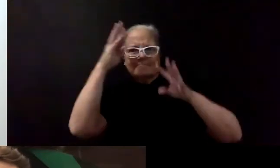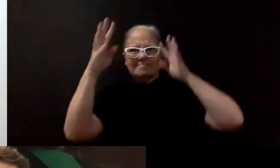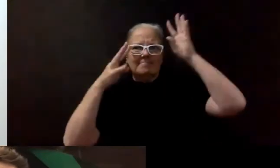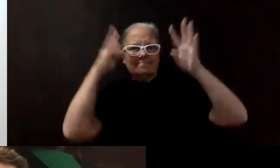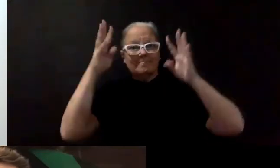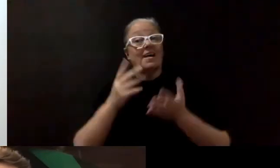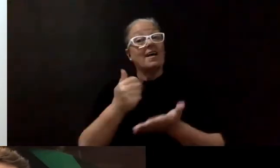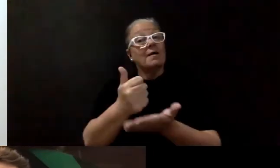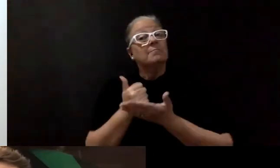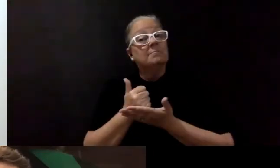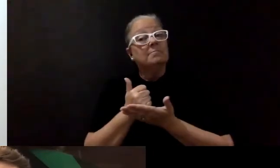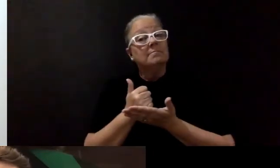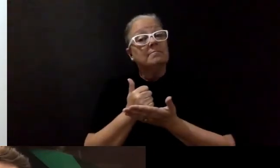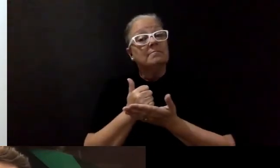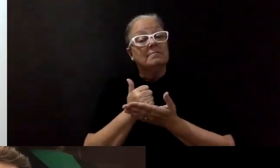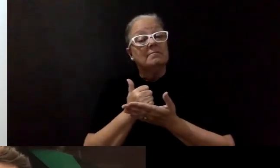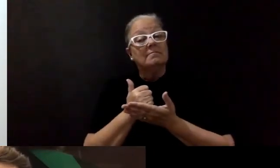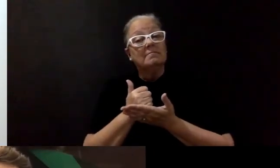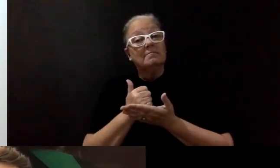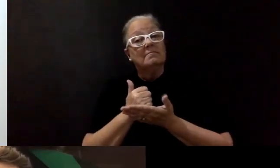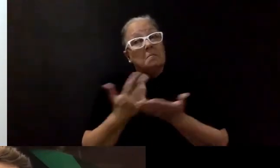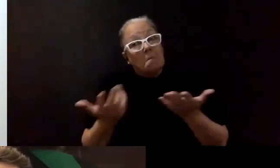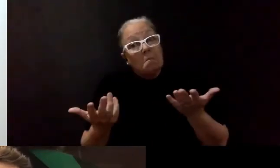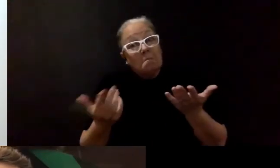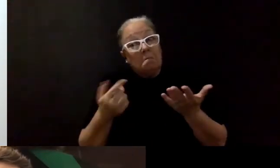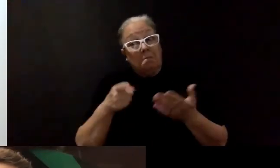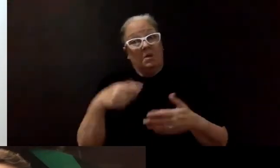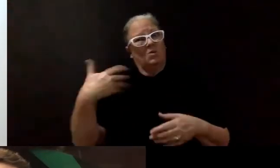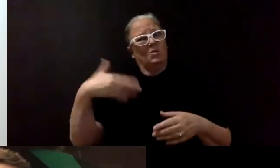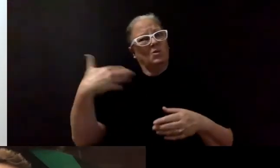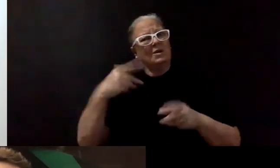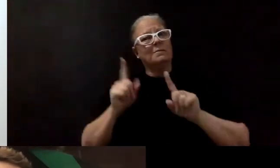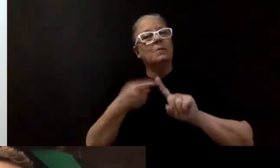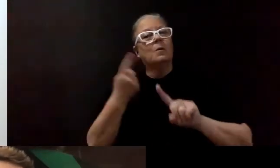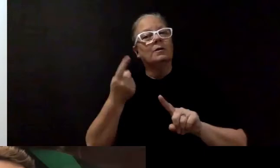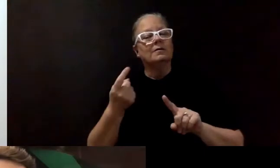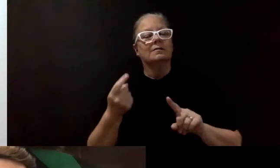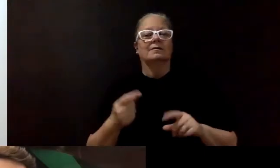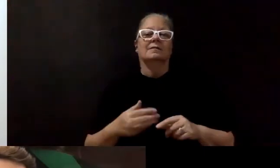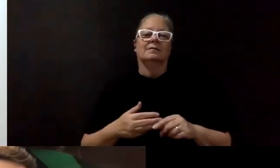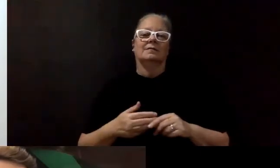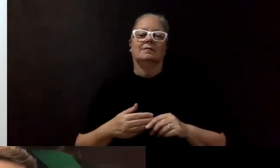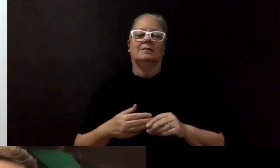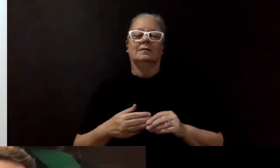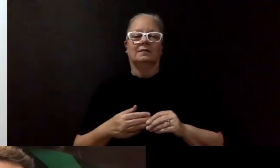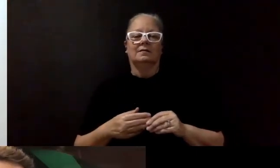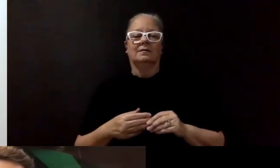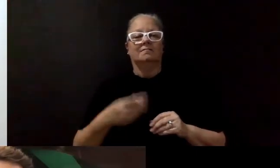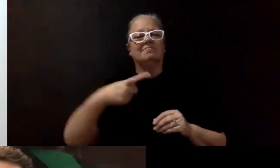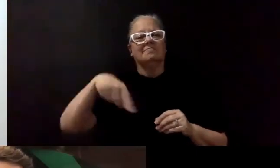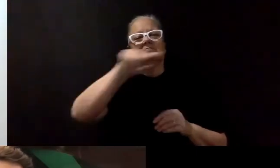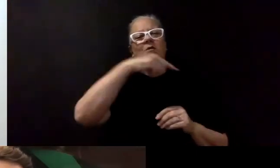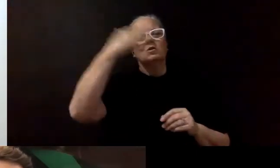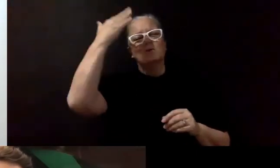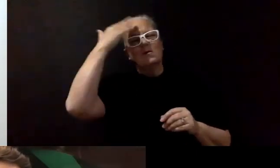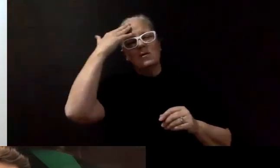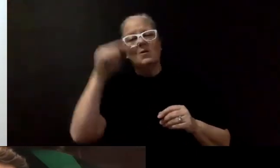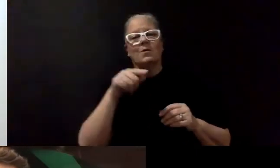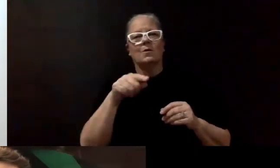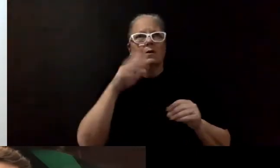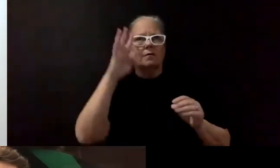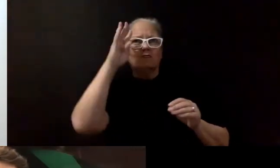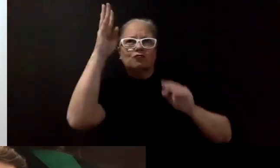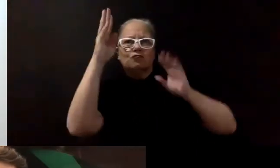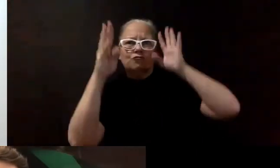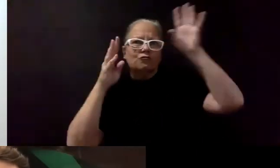for us, because everyone really understands on that surface level what the arts and creativity means, and some